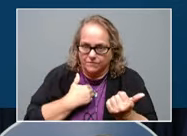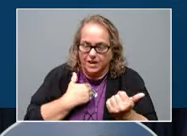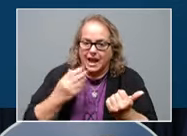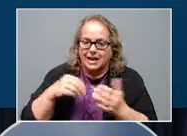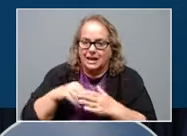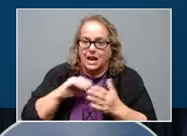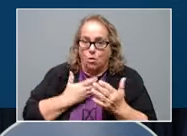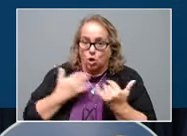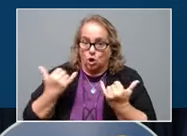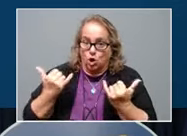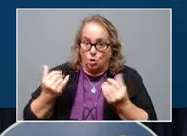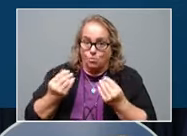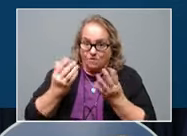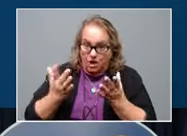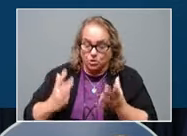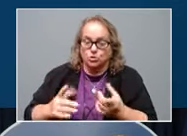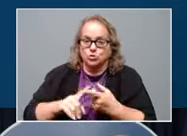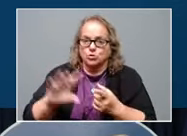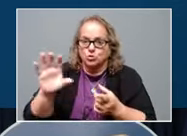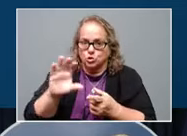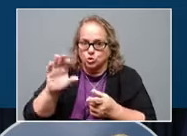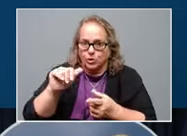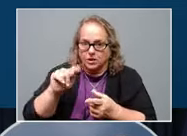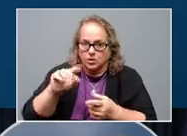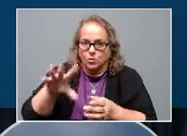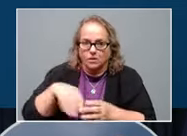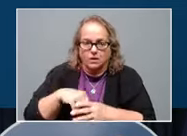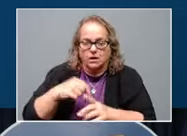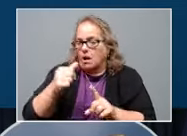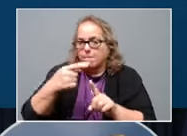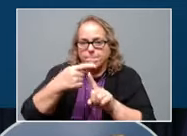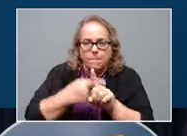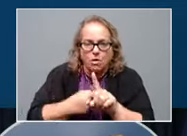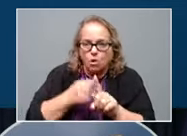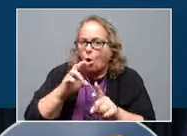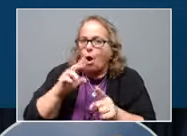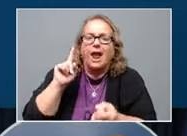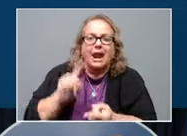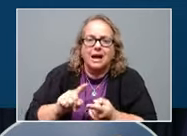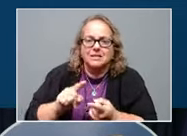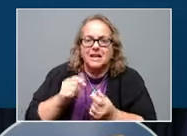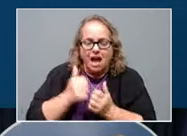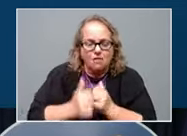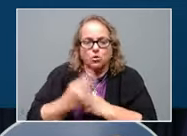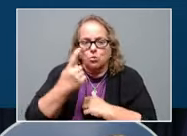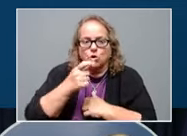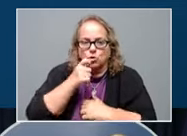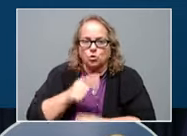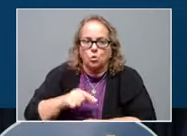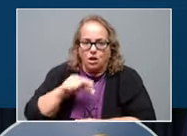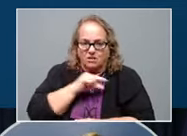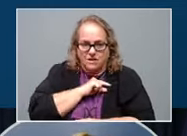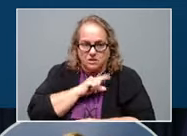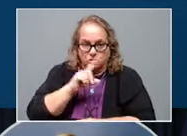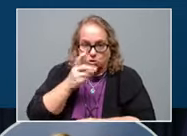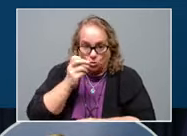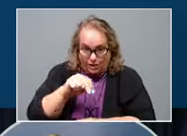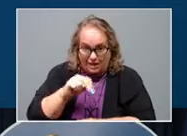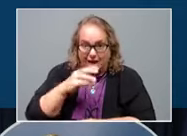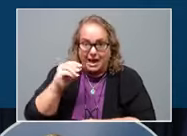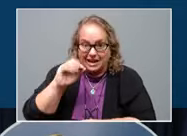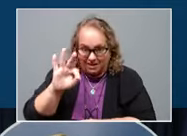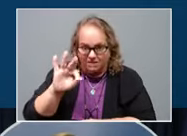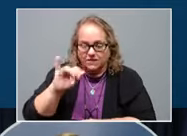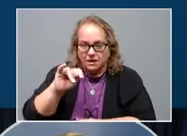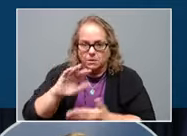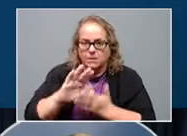providers to do this in a month, potentially even less if everyone who qualifies when and if it becomes